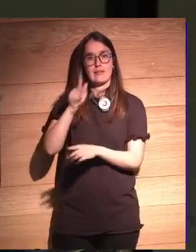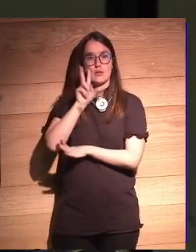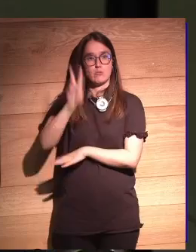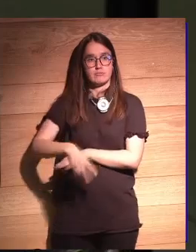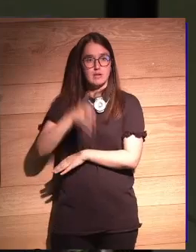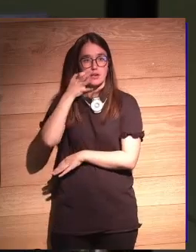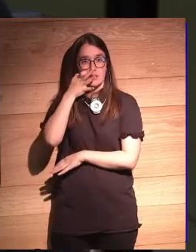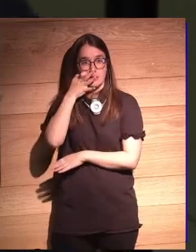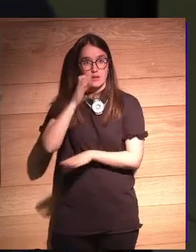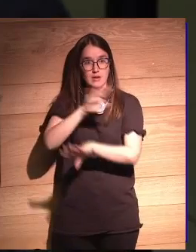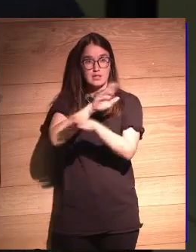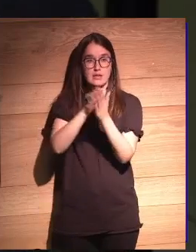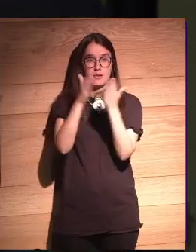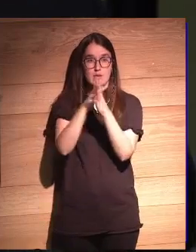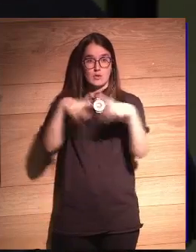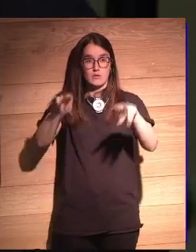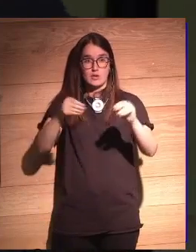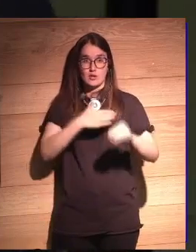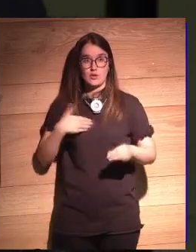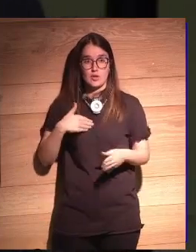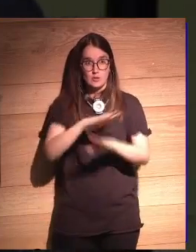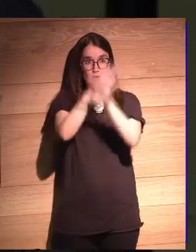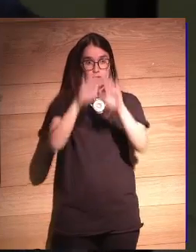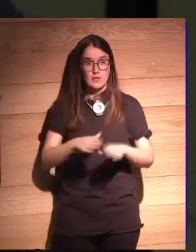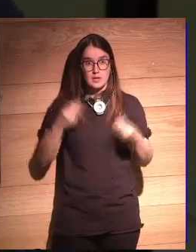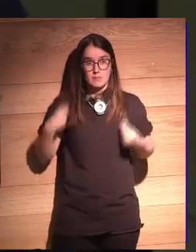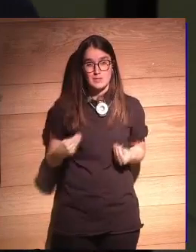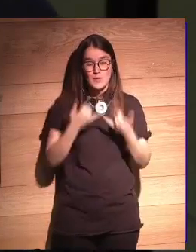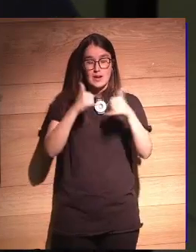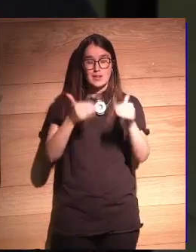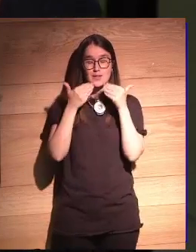to fight so that this right becomes a reality. These are the last words